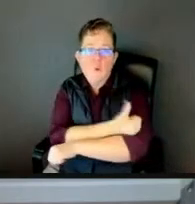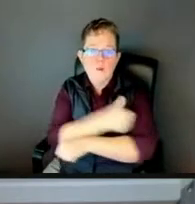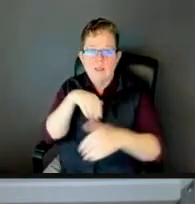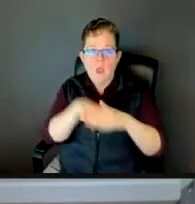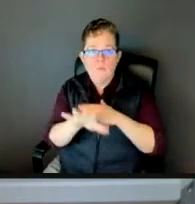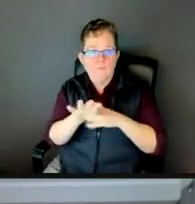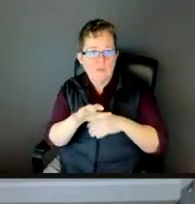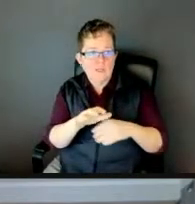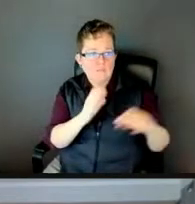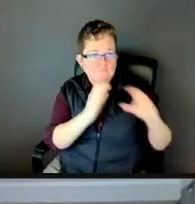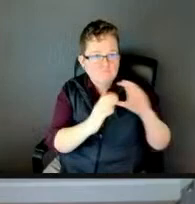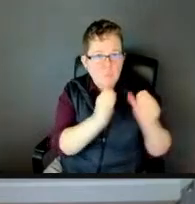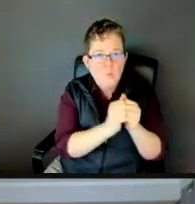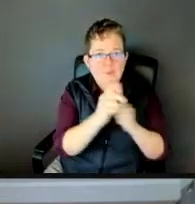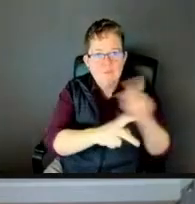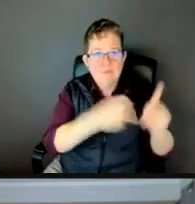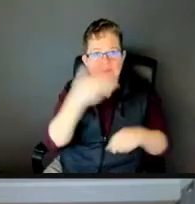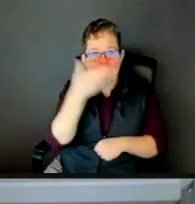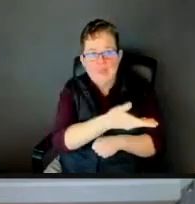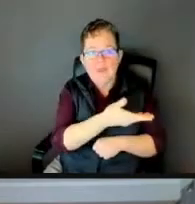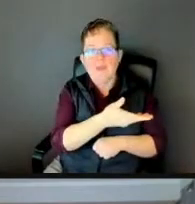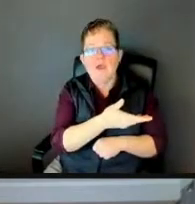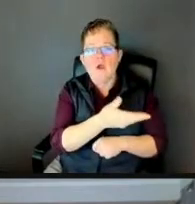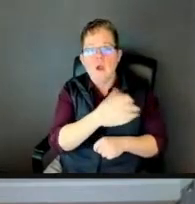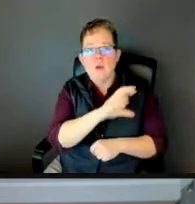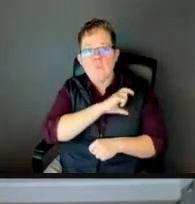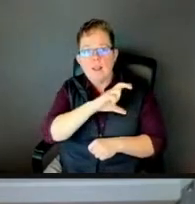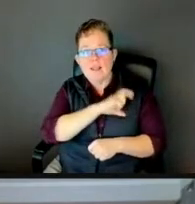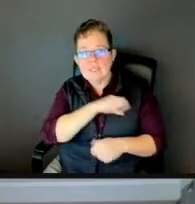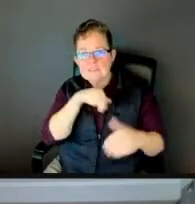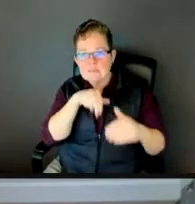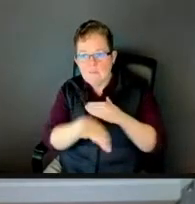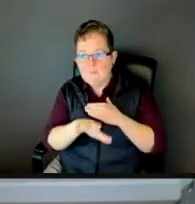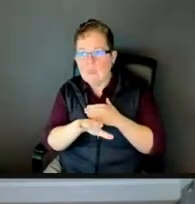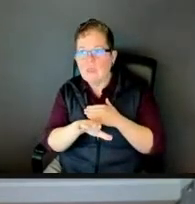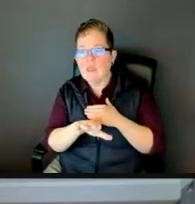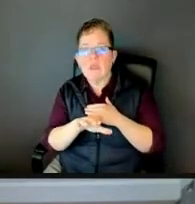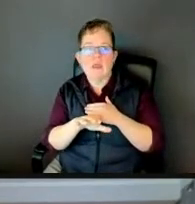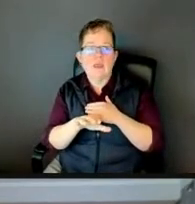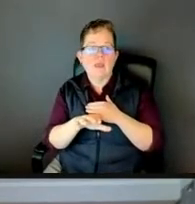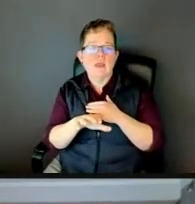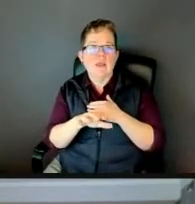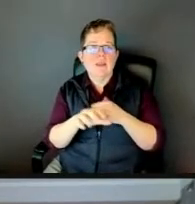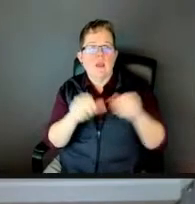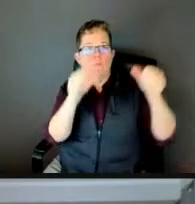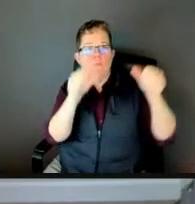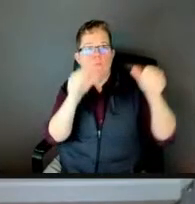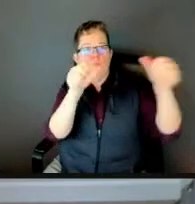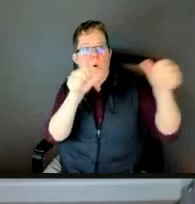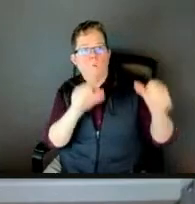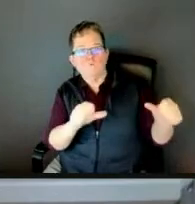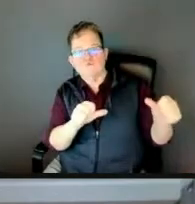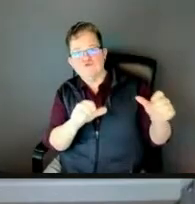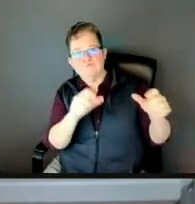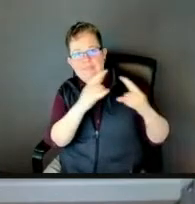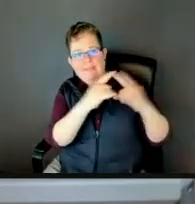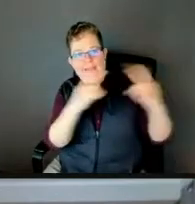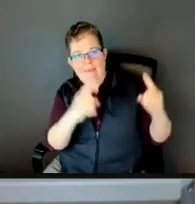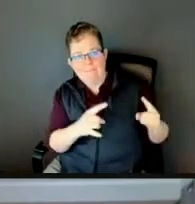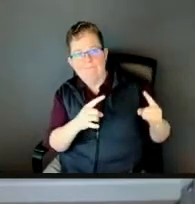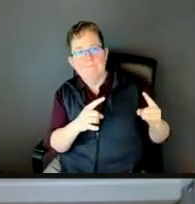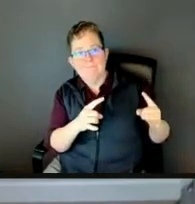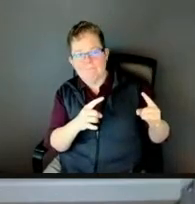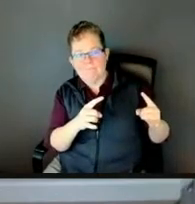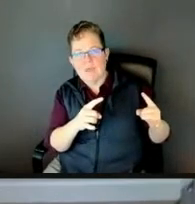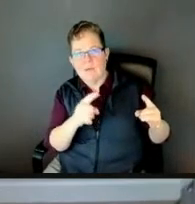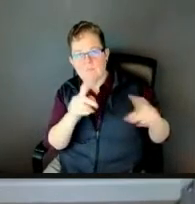with the folks. The police come in and post the campsites so that they're clear of